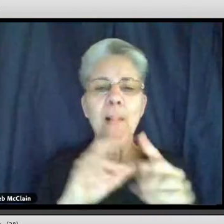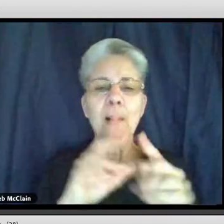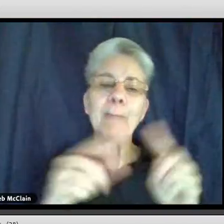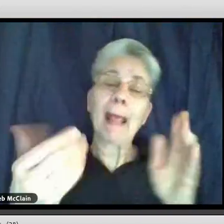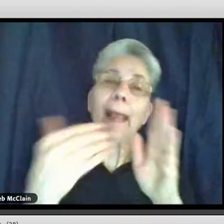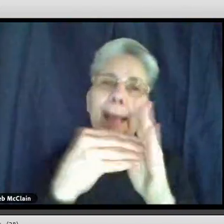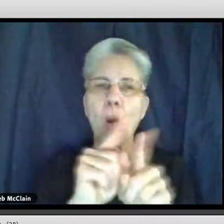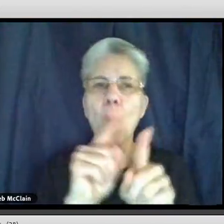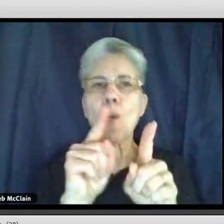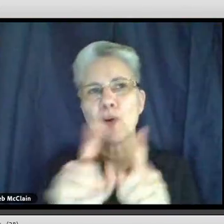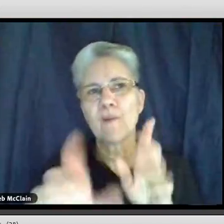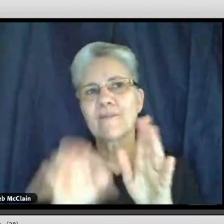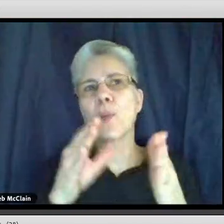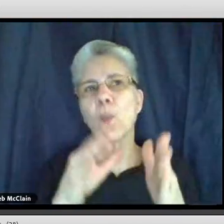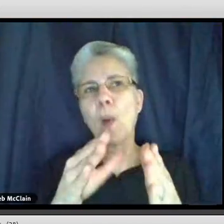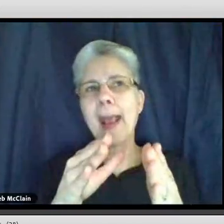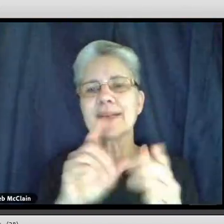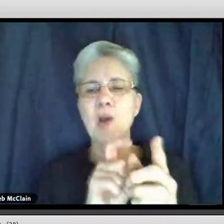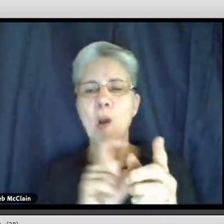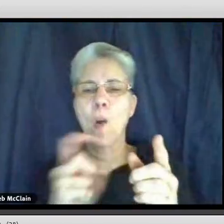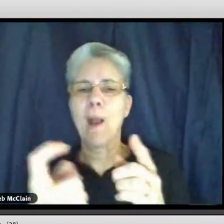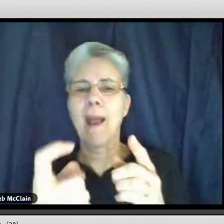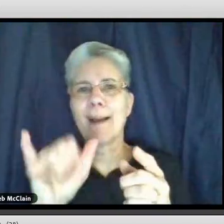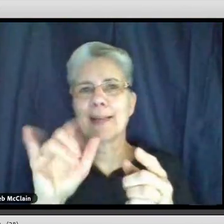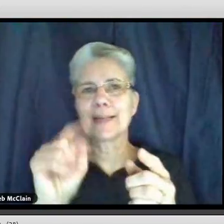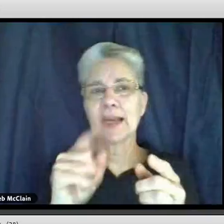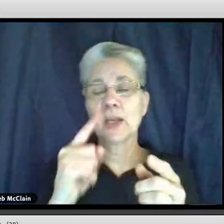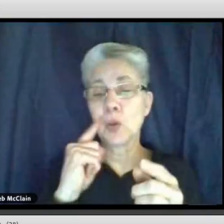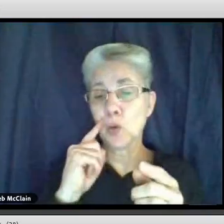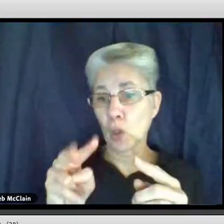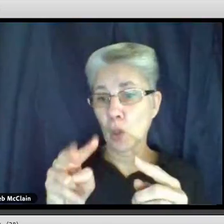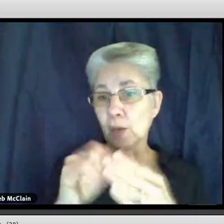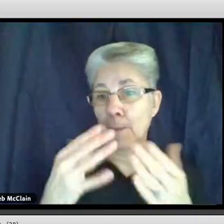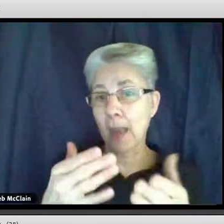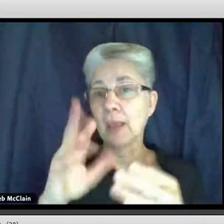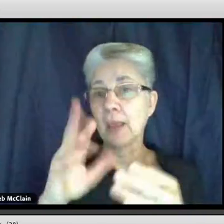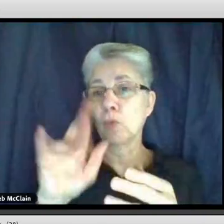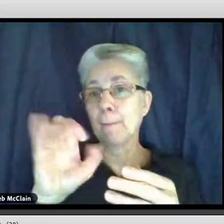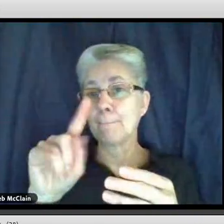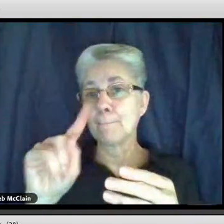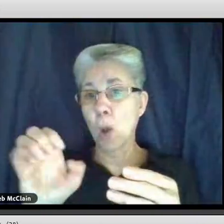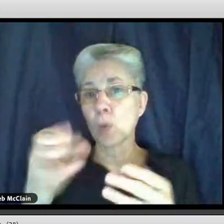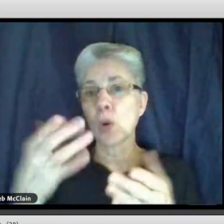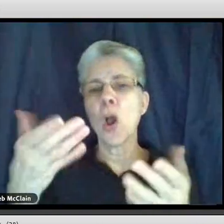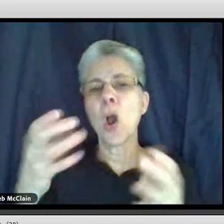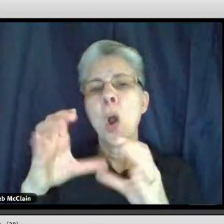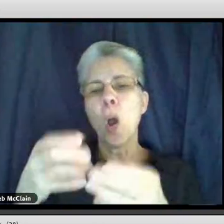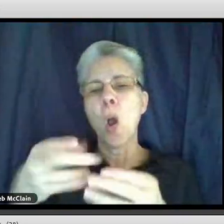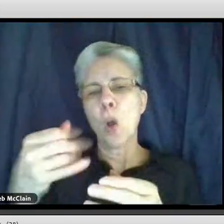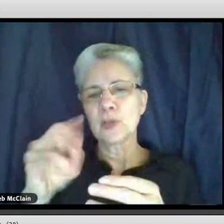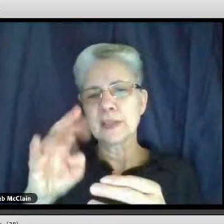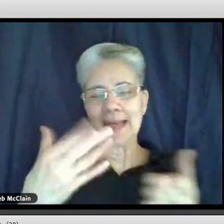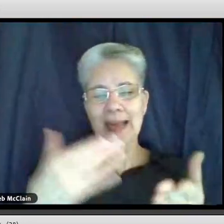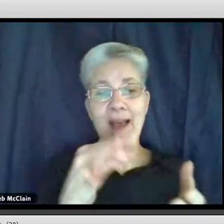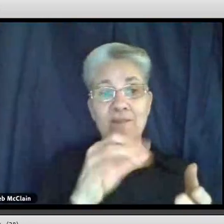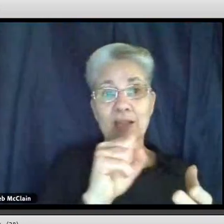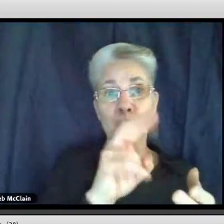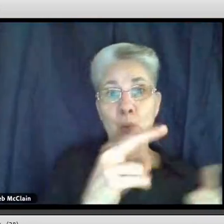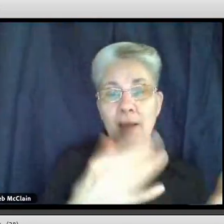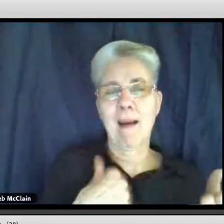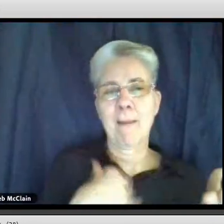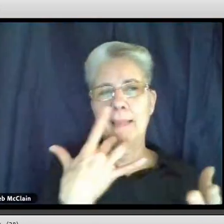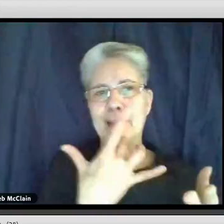But again, you can also find ways around IT, as it sounds like you're looking at remote hosting. We here at FSU,